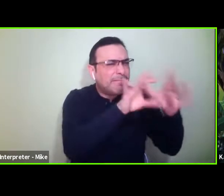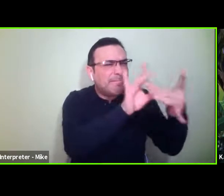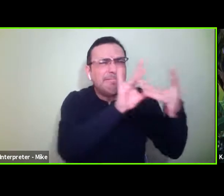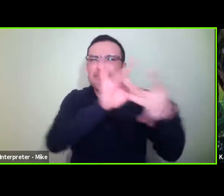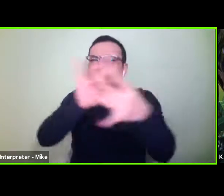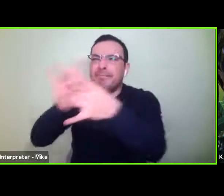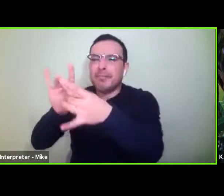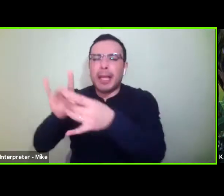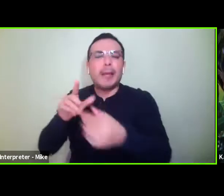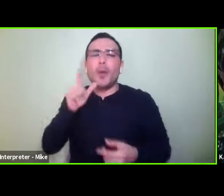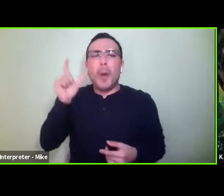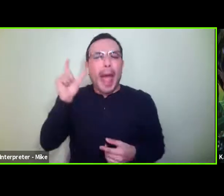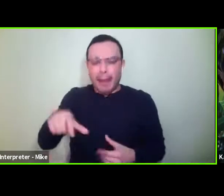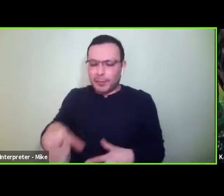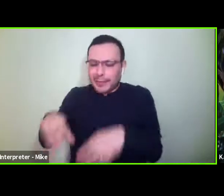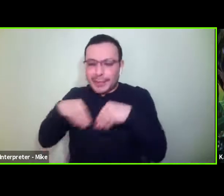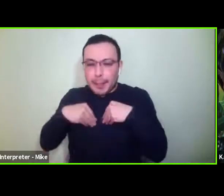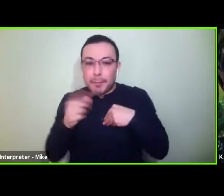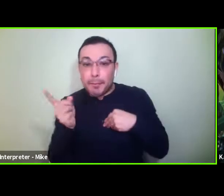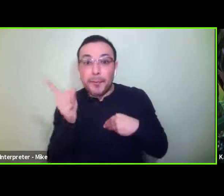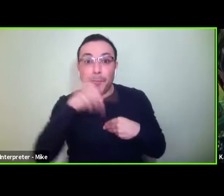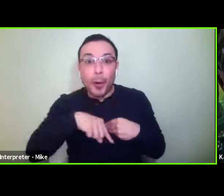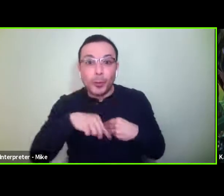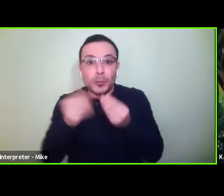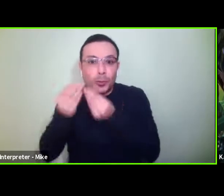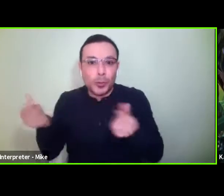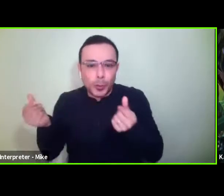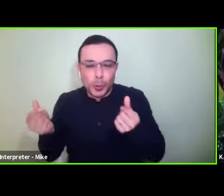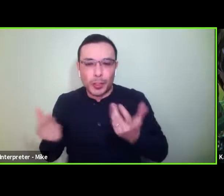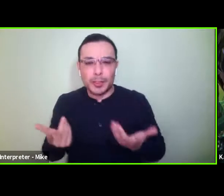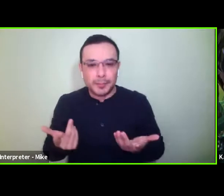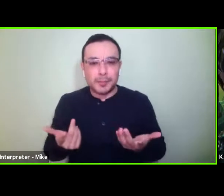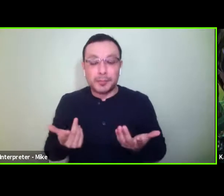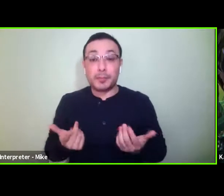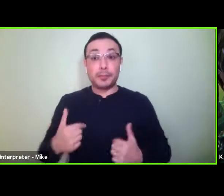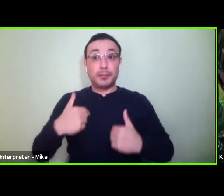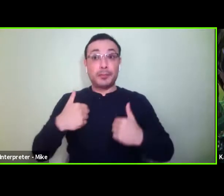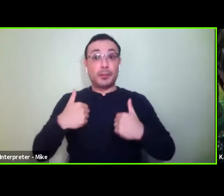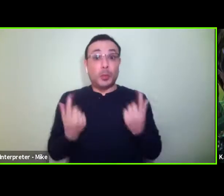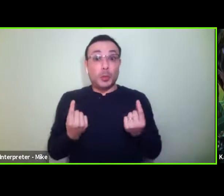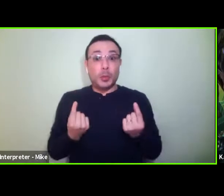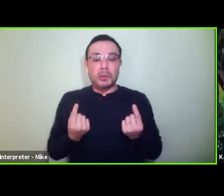much at the beginning of our movement, and I have few answers.